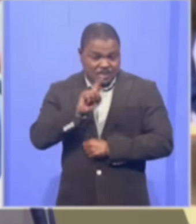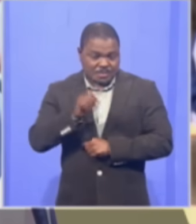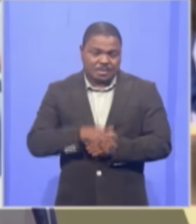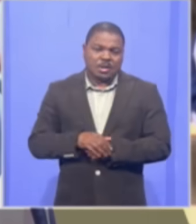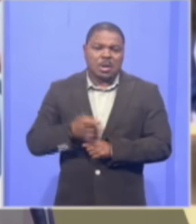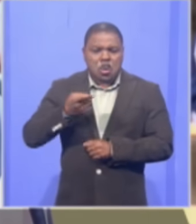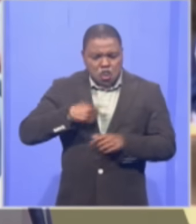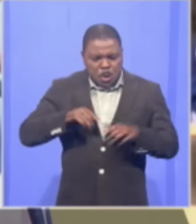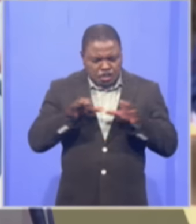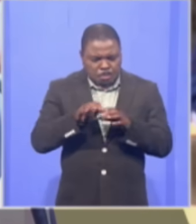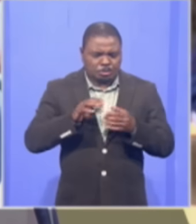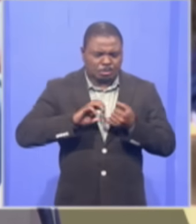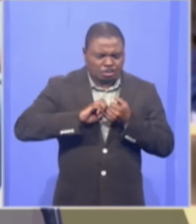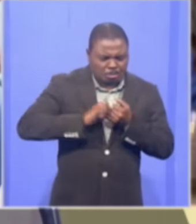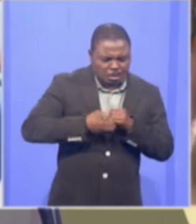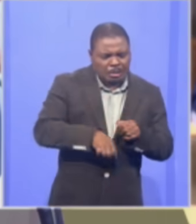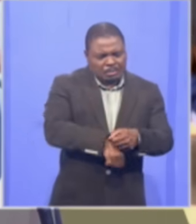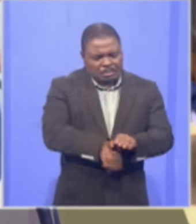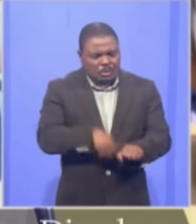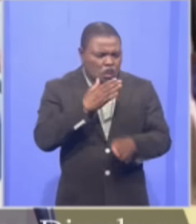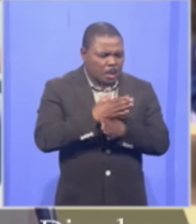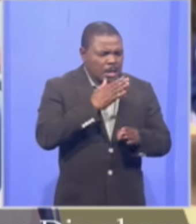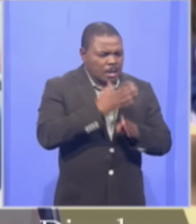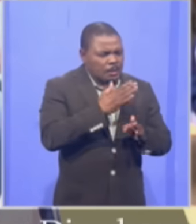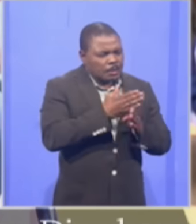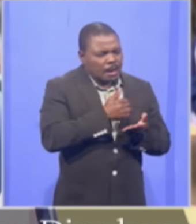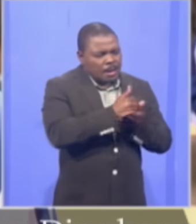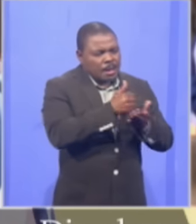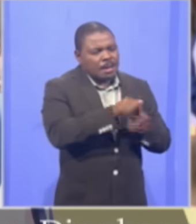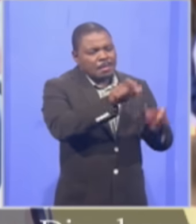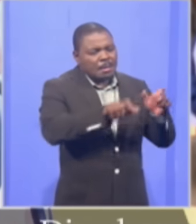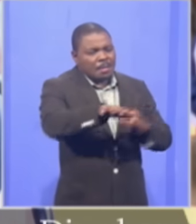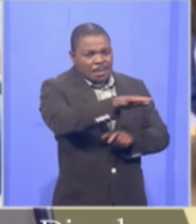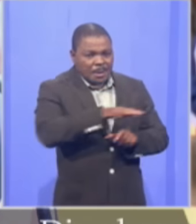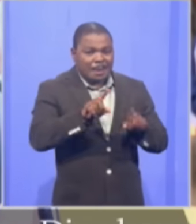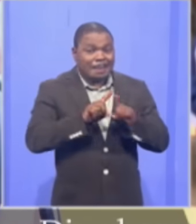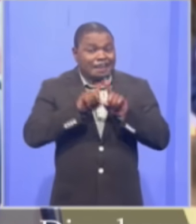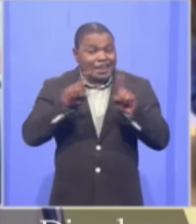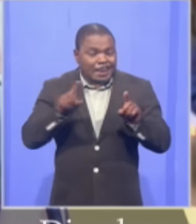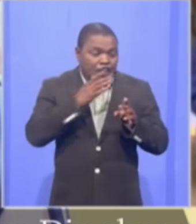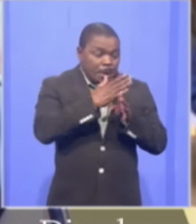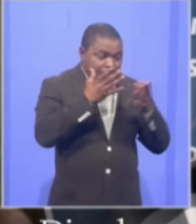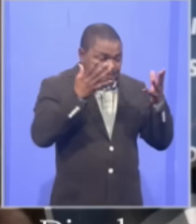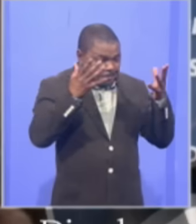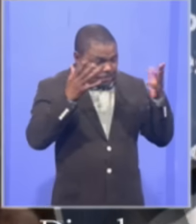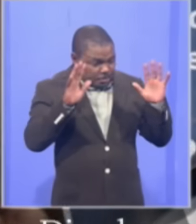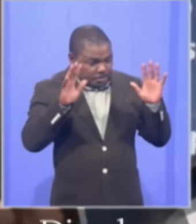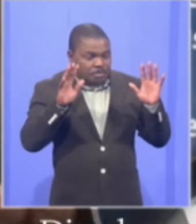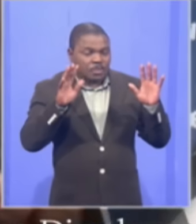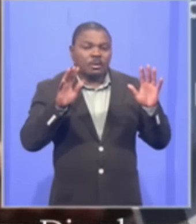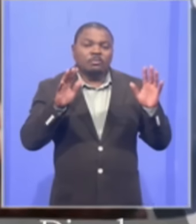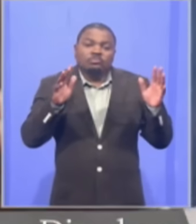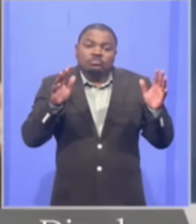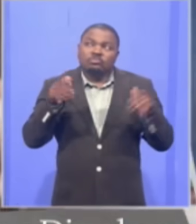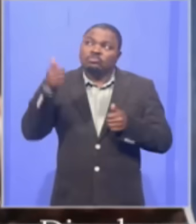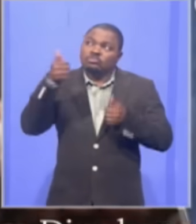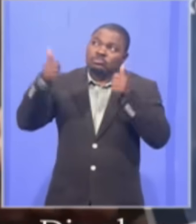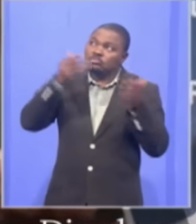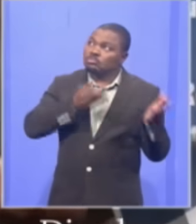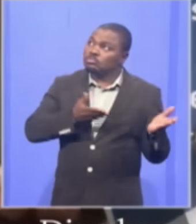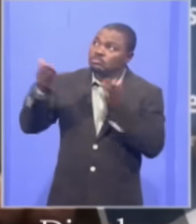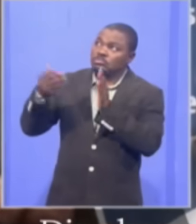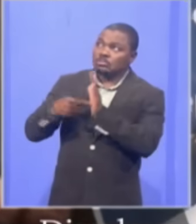tsaya matsapa re dira tiro ya rona on the ground level mme ga re sena go dira tiro ya rona re ifitisetsa go ba ba go godimo ba